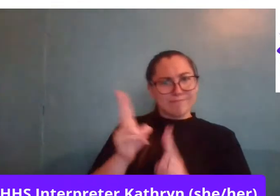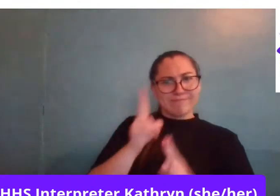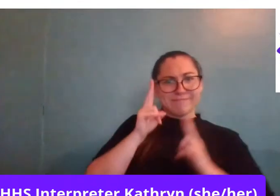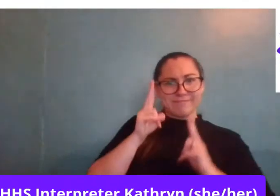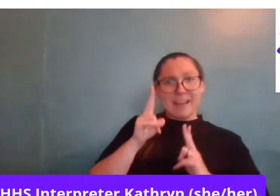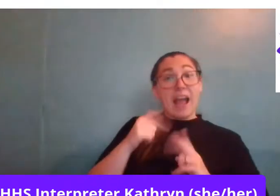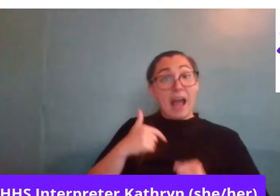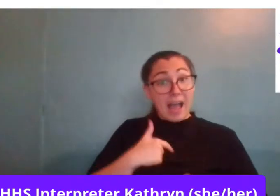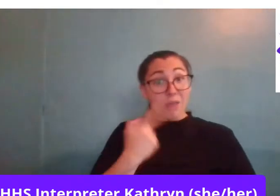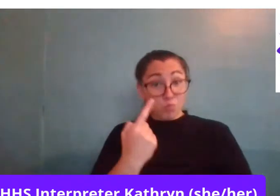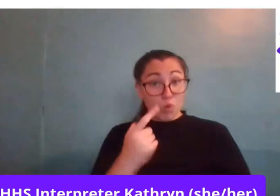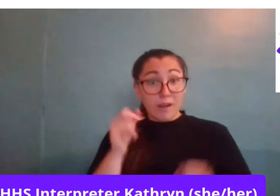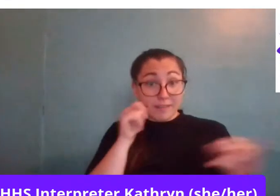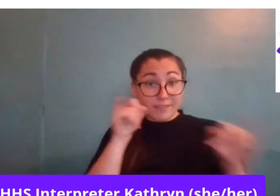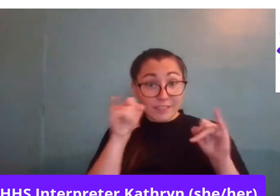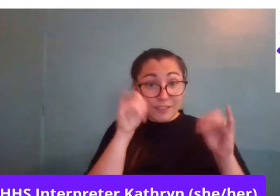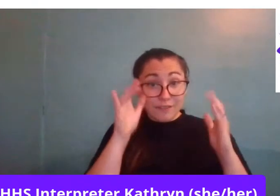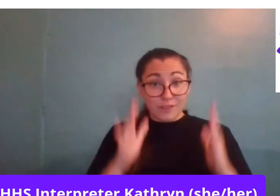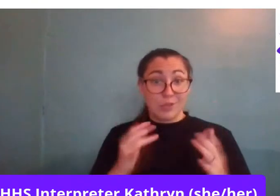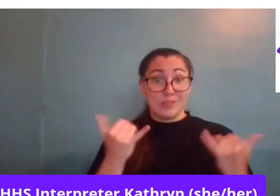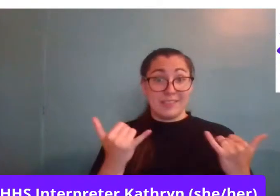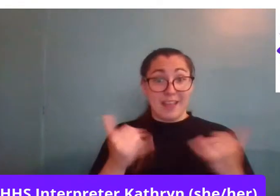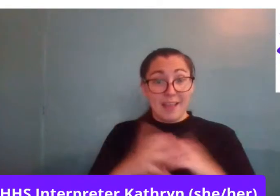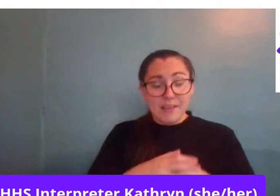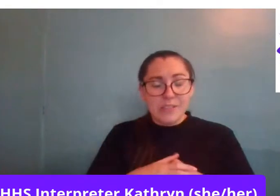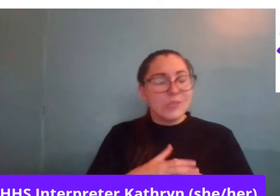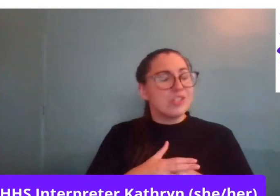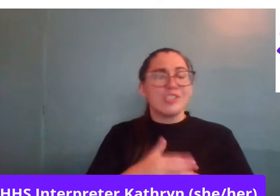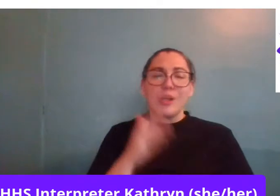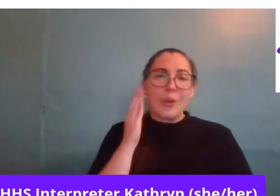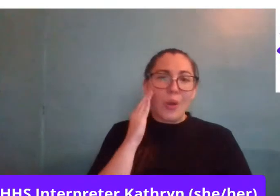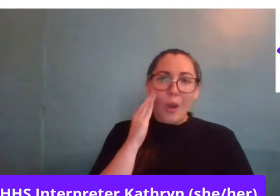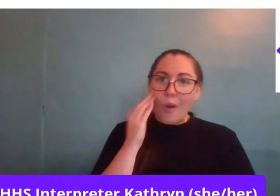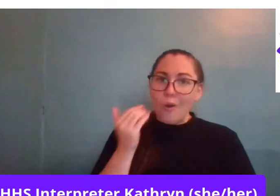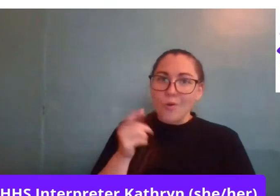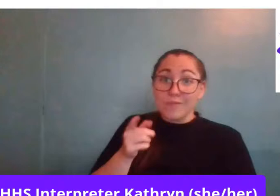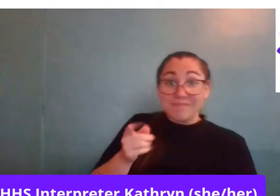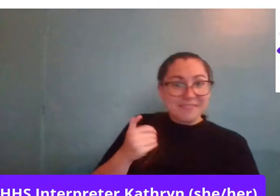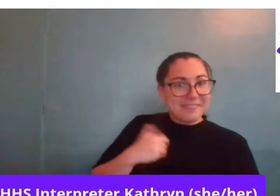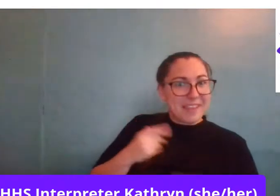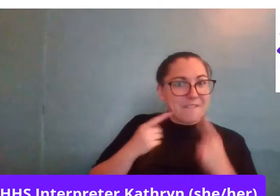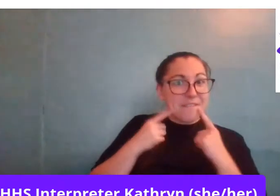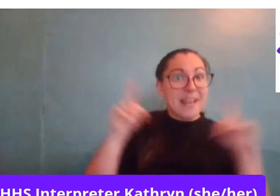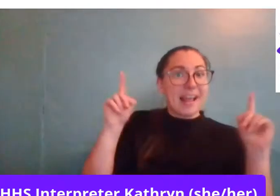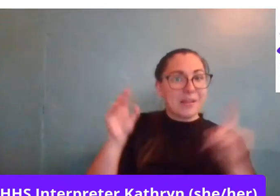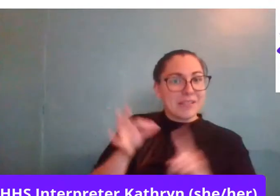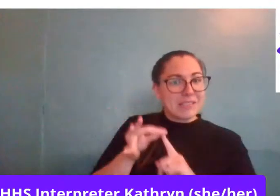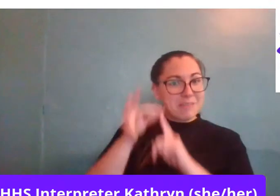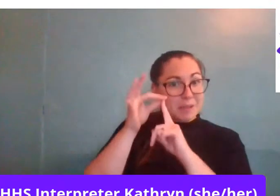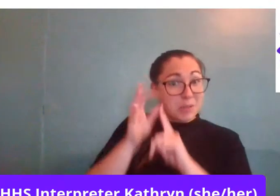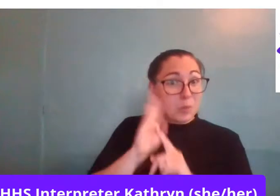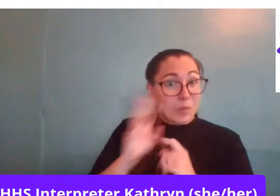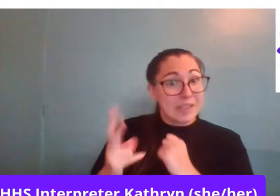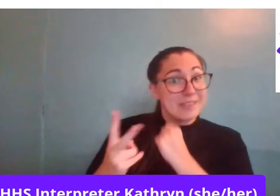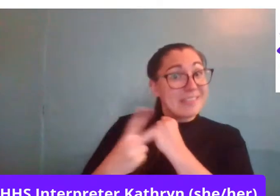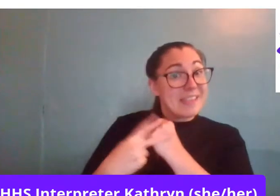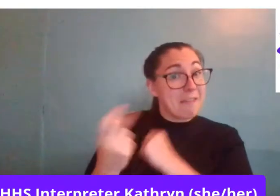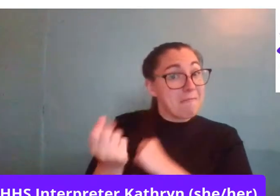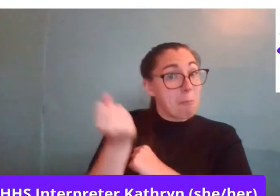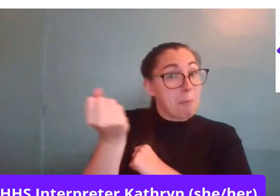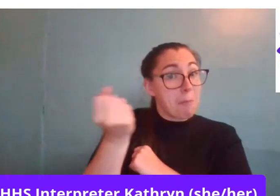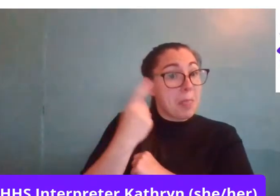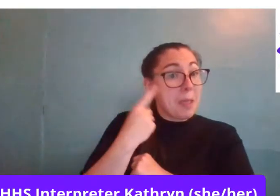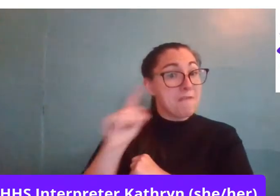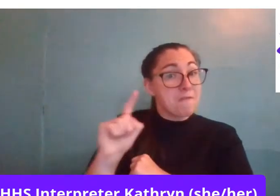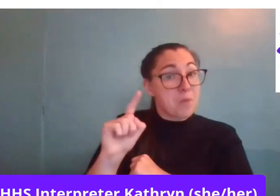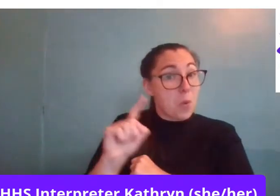tonight. And we just know that you have a very special announcement that will be saved for the show. We